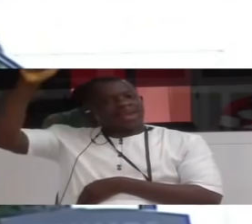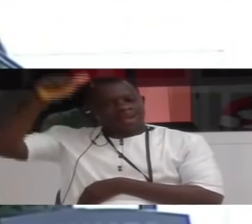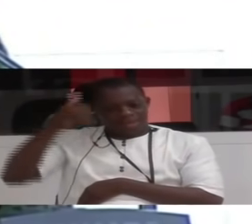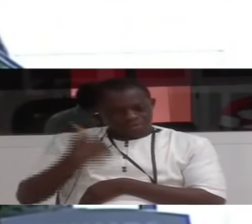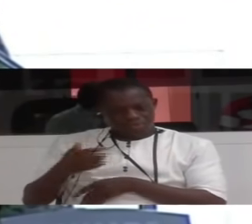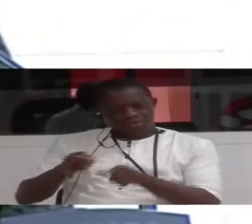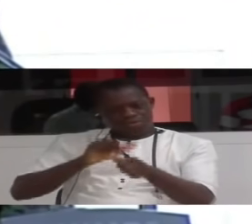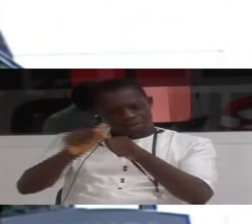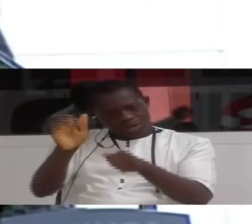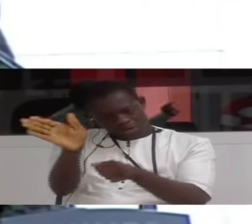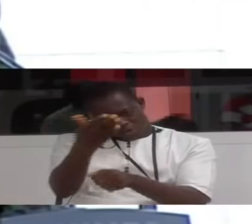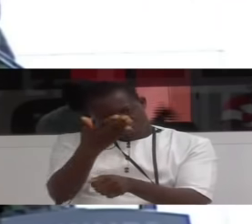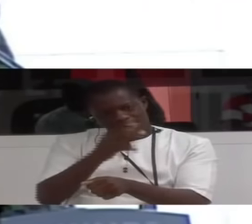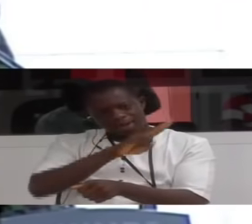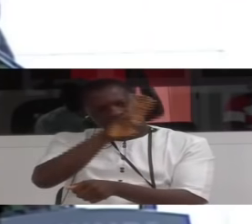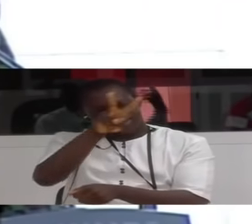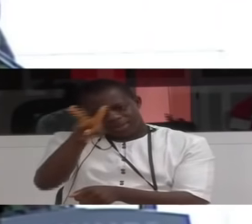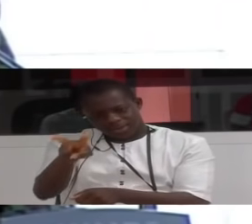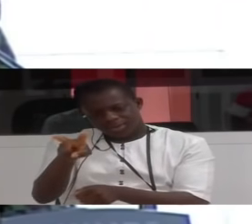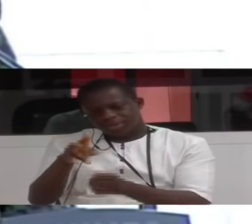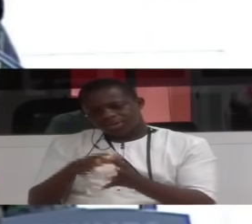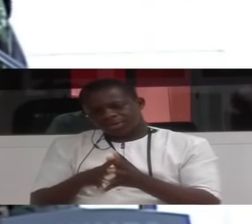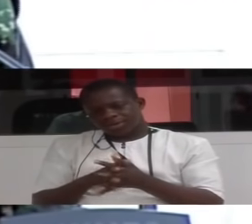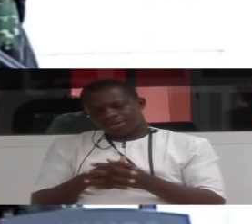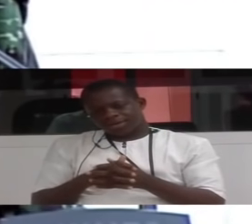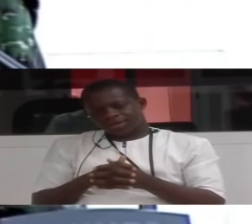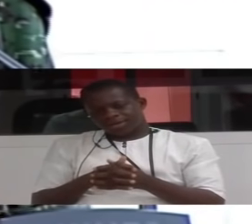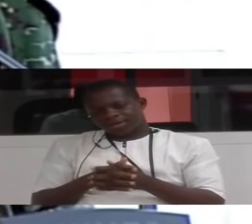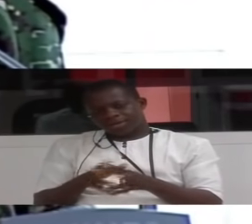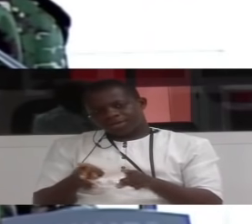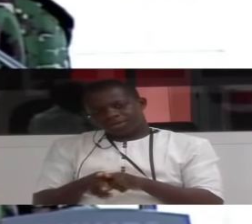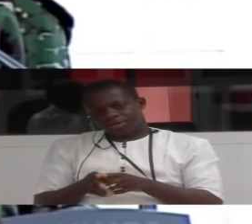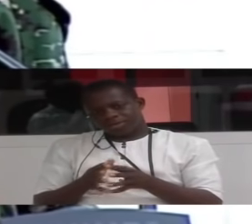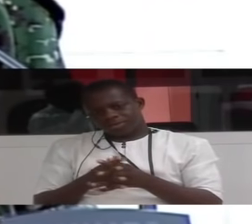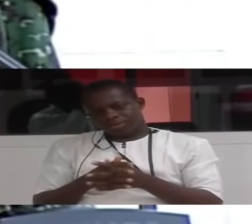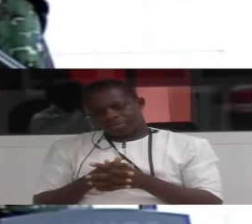said, you are the leaders. You go and see him.